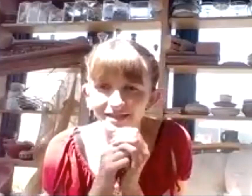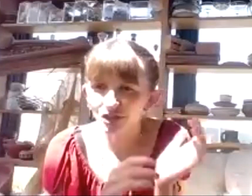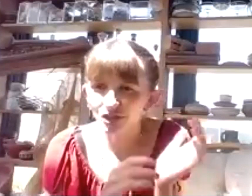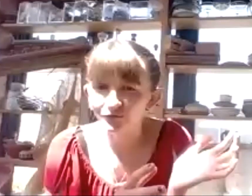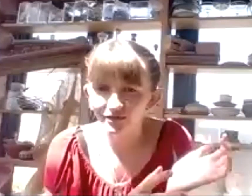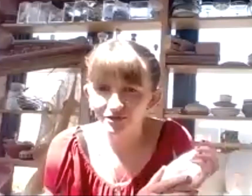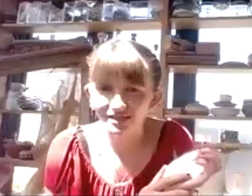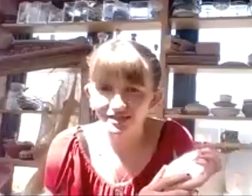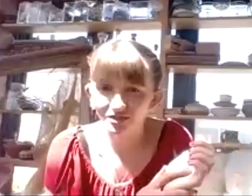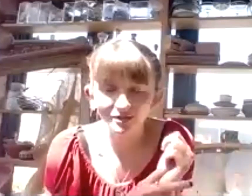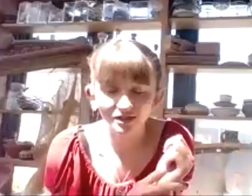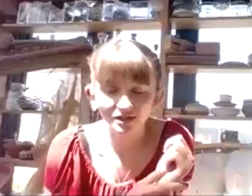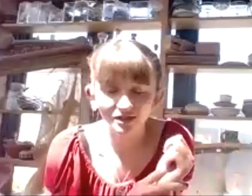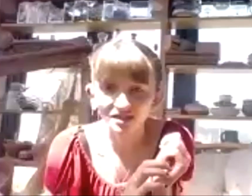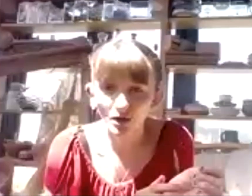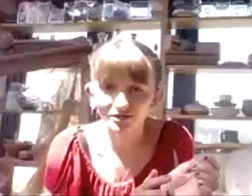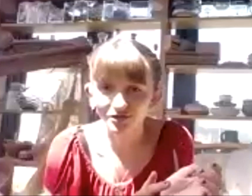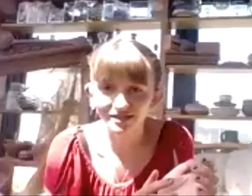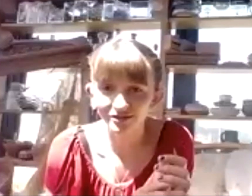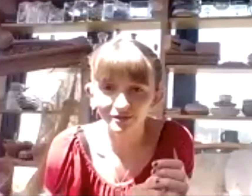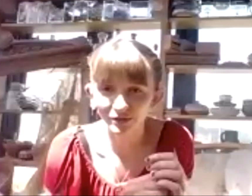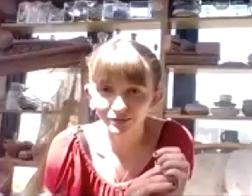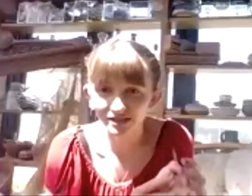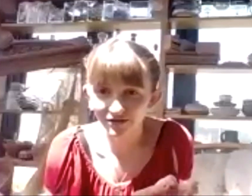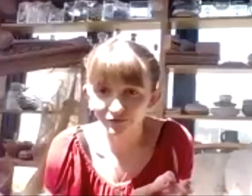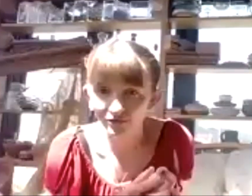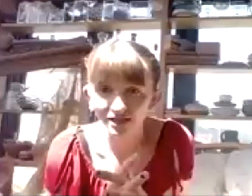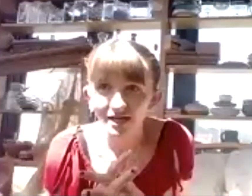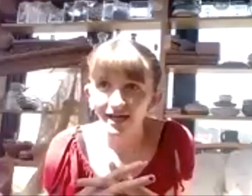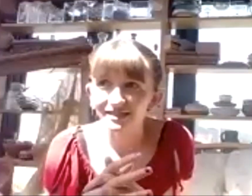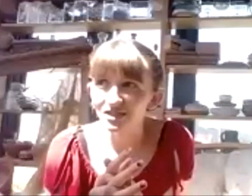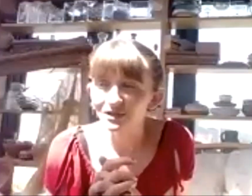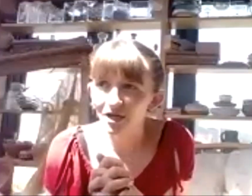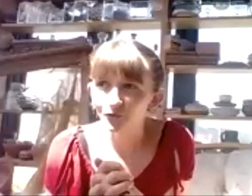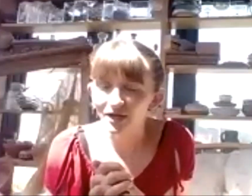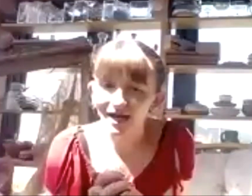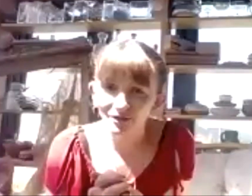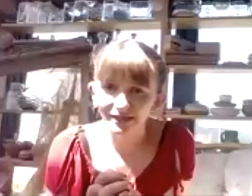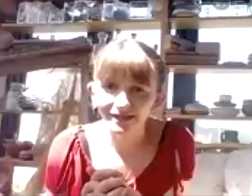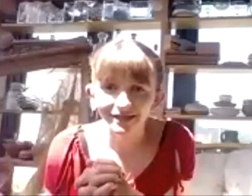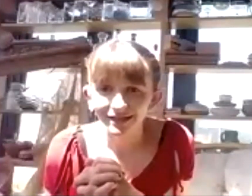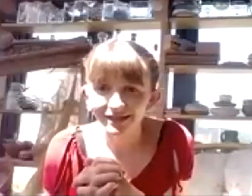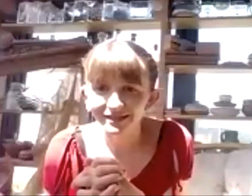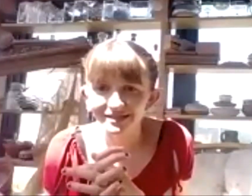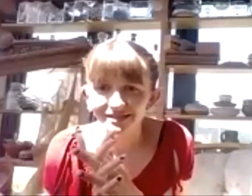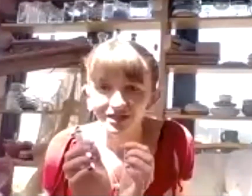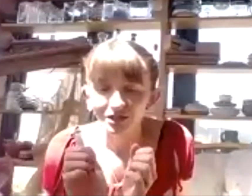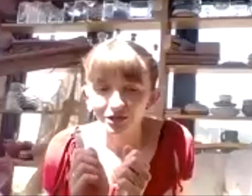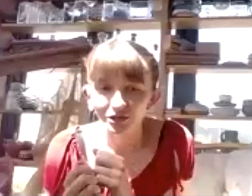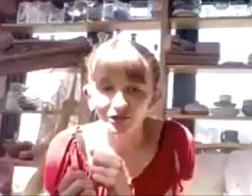like a juvenile Triceratops. It's one of the smallest Triceratops specimens ever found. And so a lot of what I'm doing